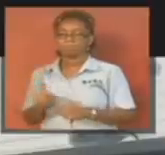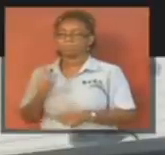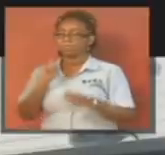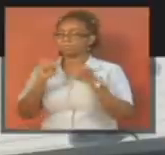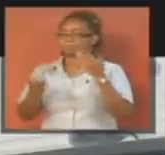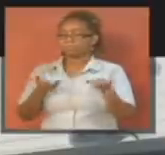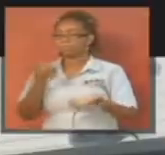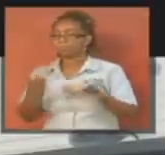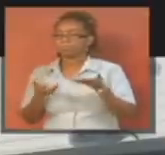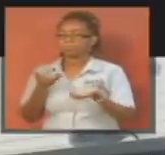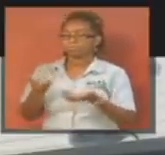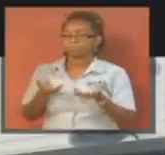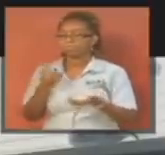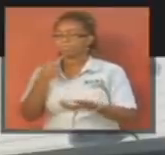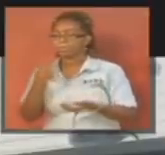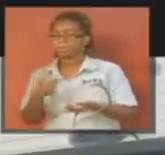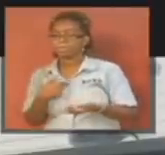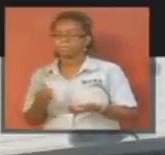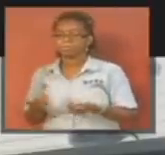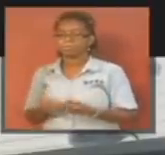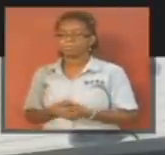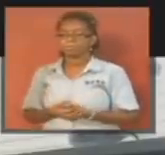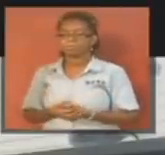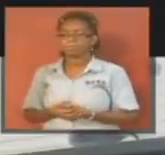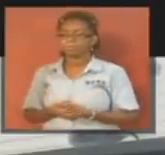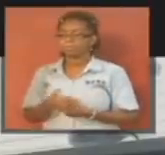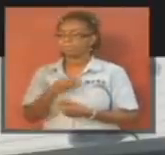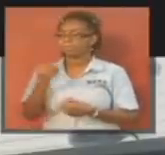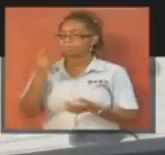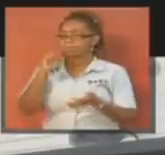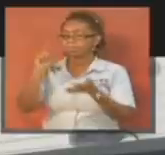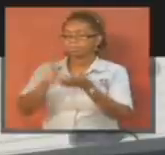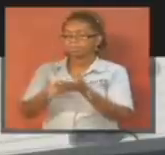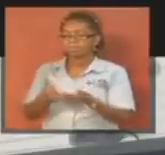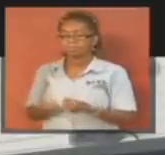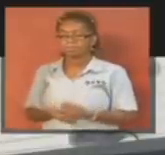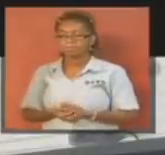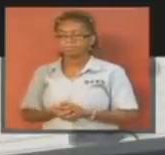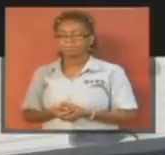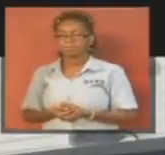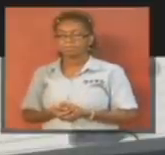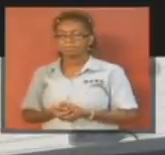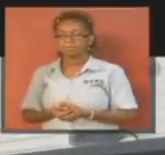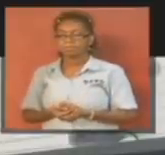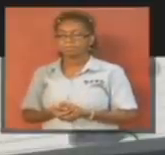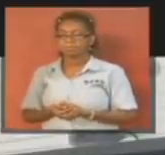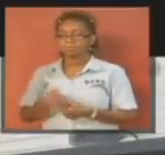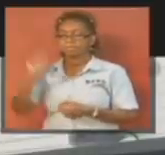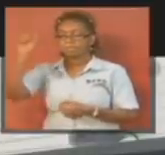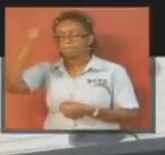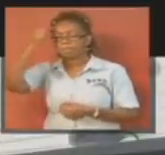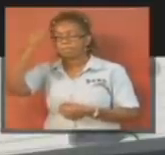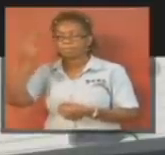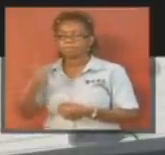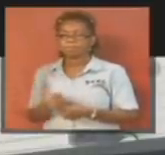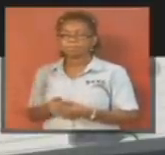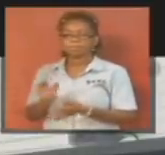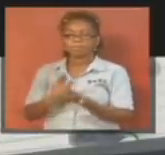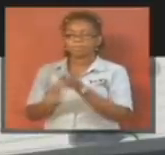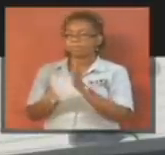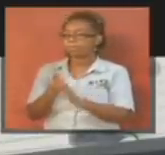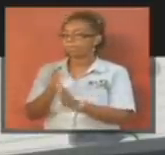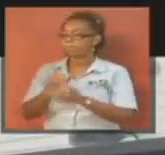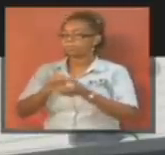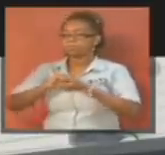concerns about an apparent disconnect or a discontinuation of the state's partnership with the private sector on this